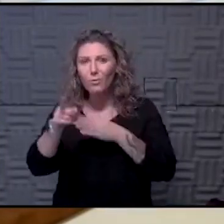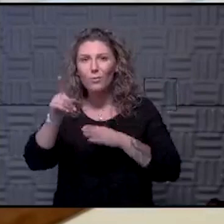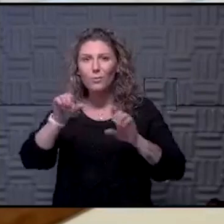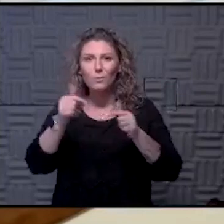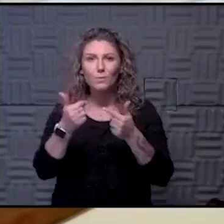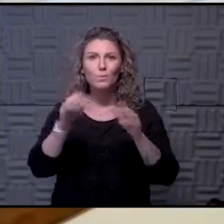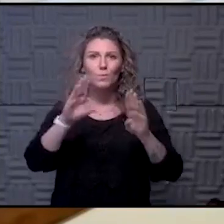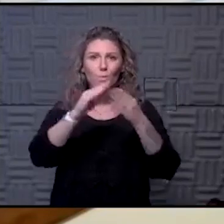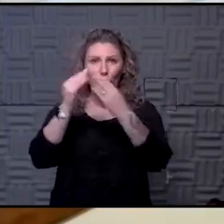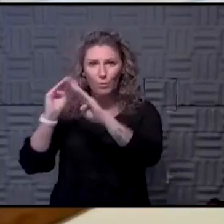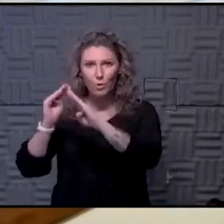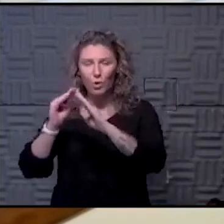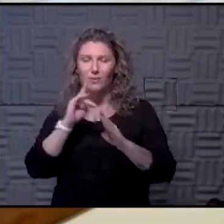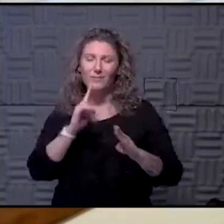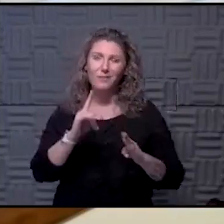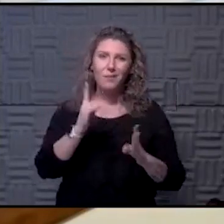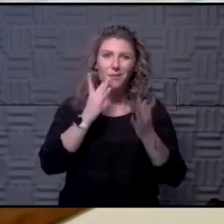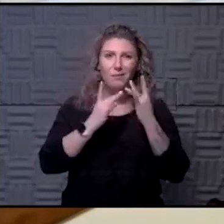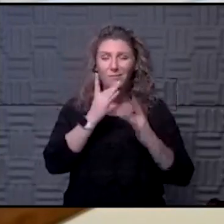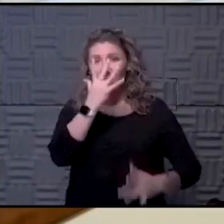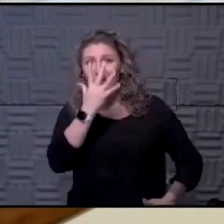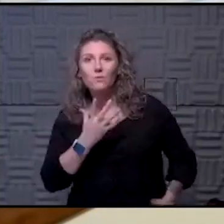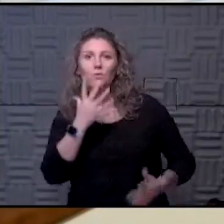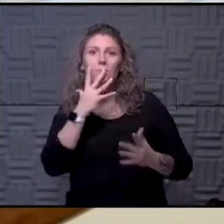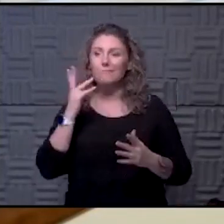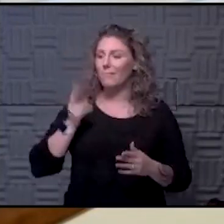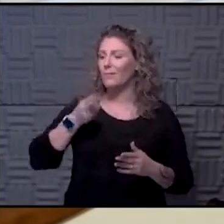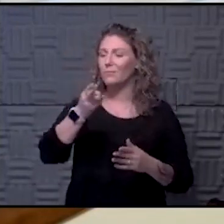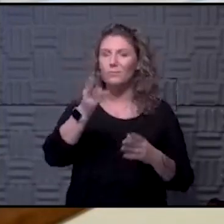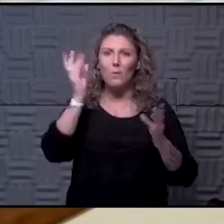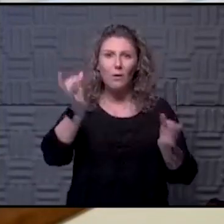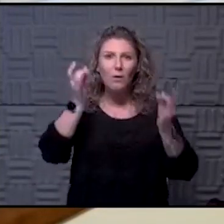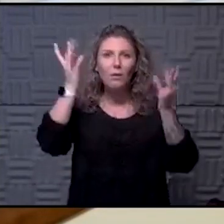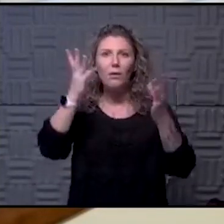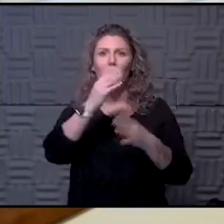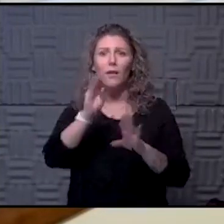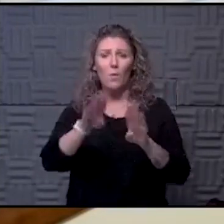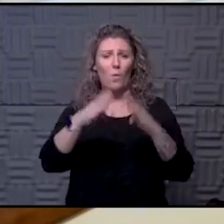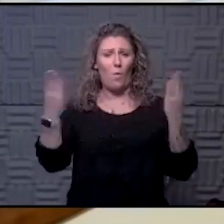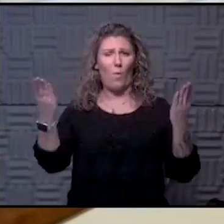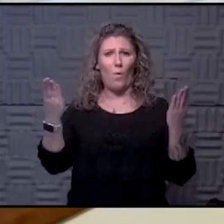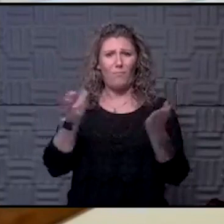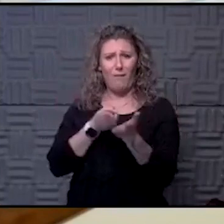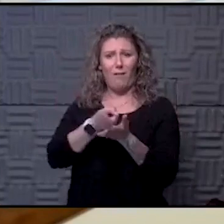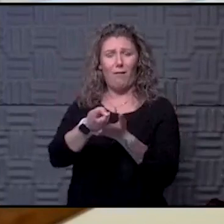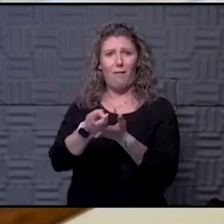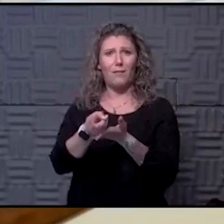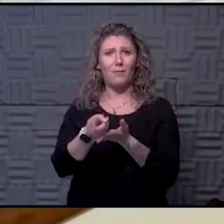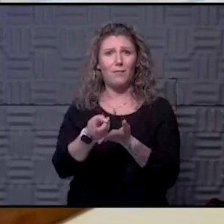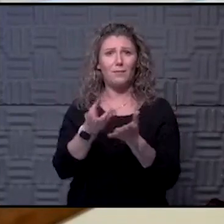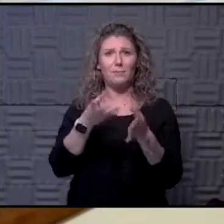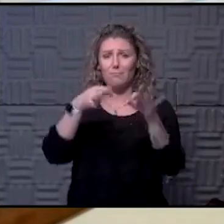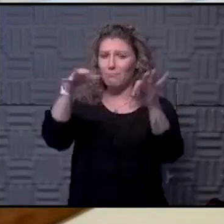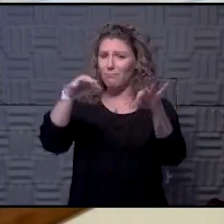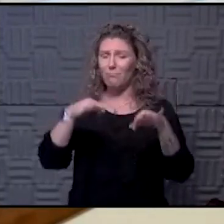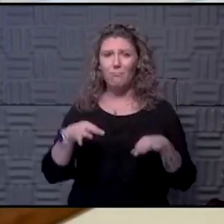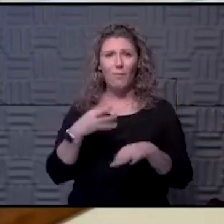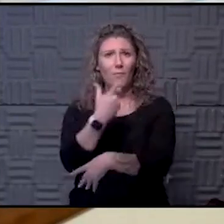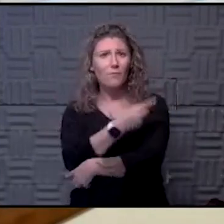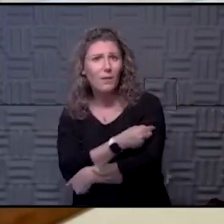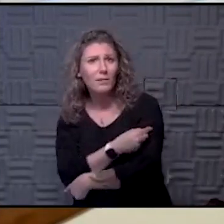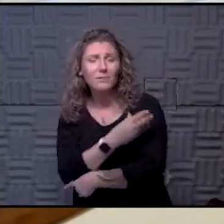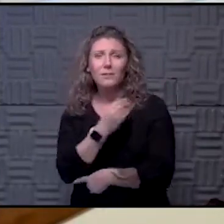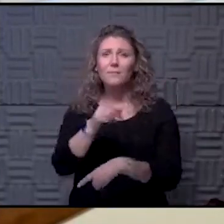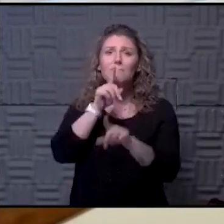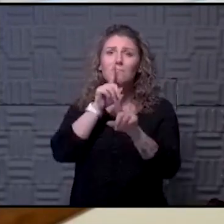due to unfortunate, historical tragedies, and just being as open and honest as we can about this vaccine rollout. And again,